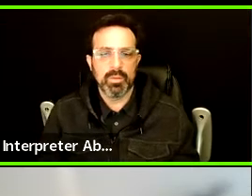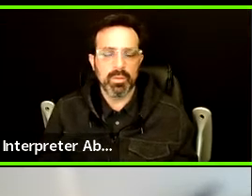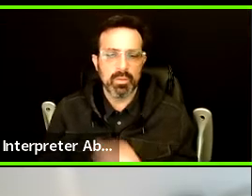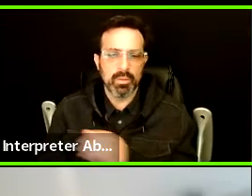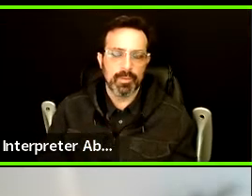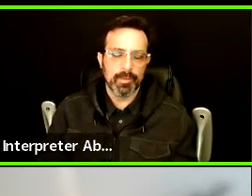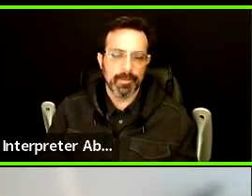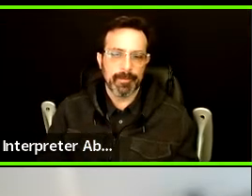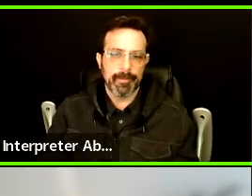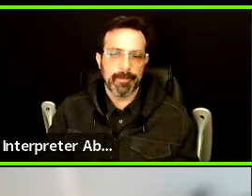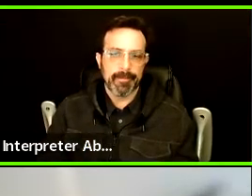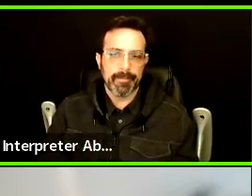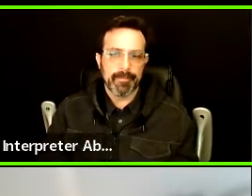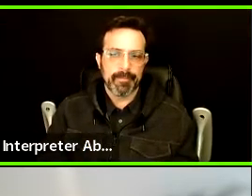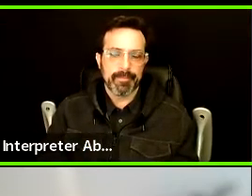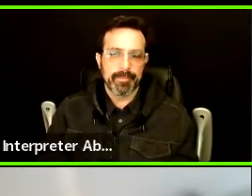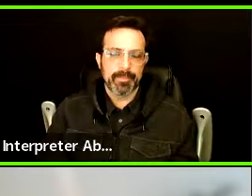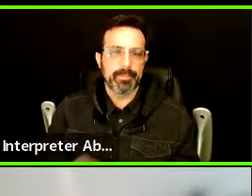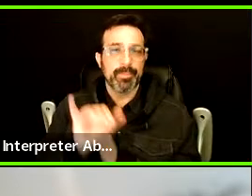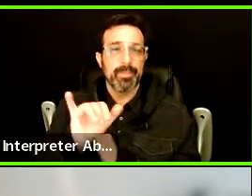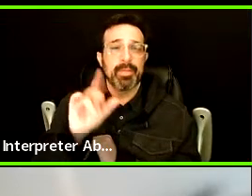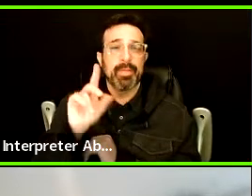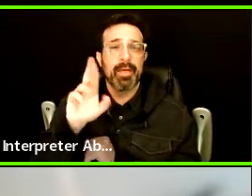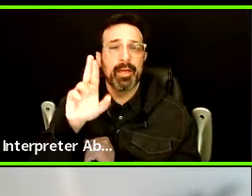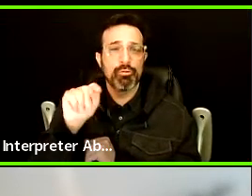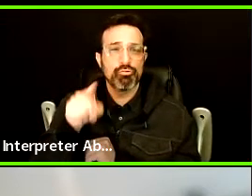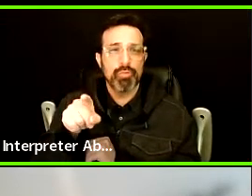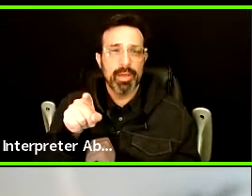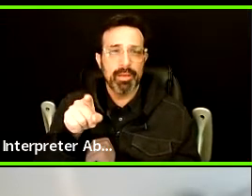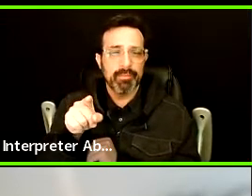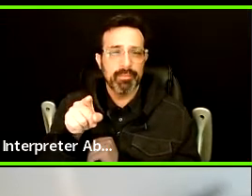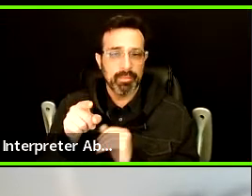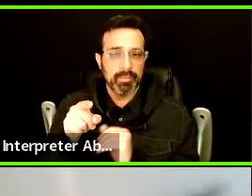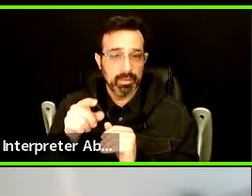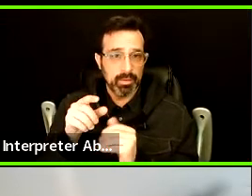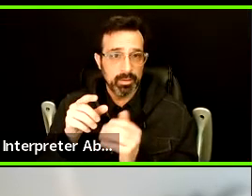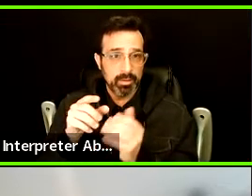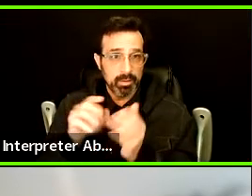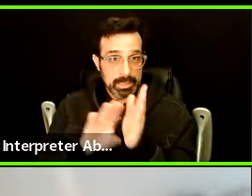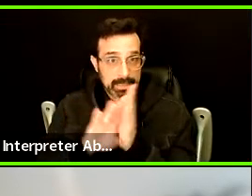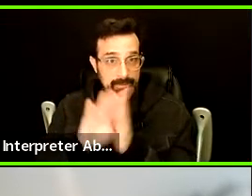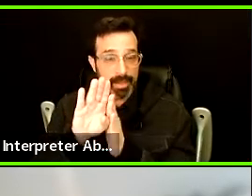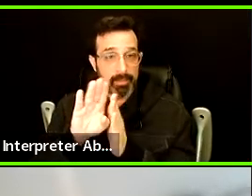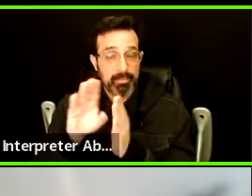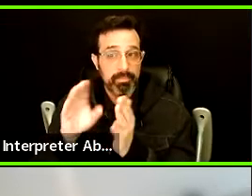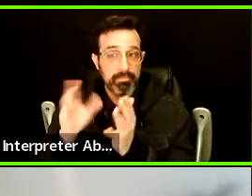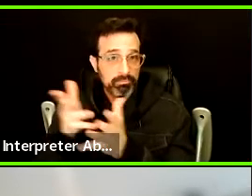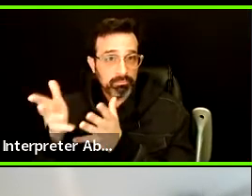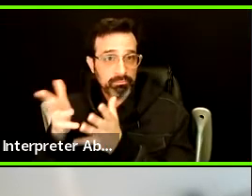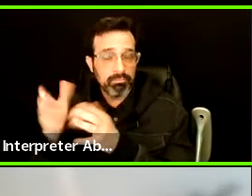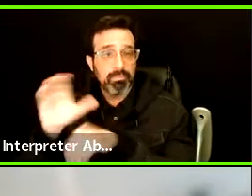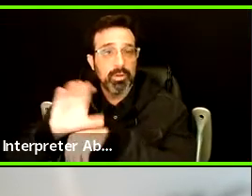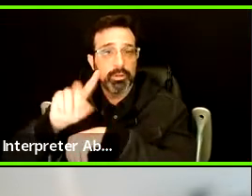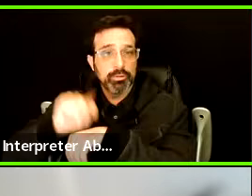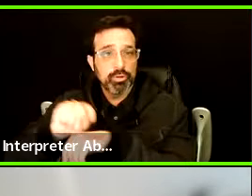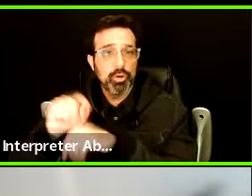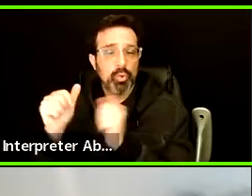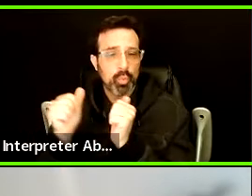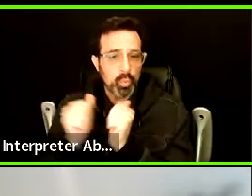draft developed in consultation? I'm just showing my ignorance here. Is it developed in consultation with the